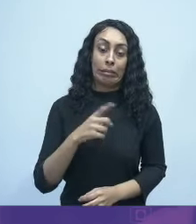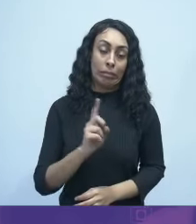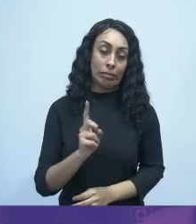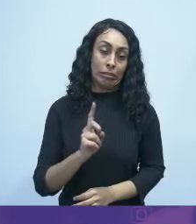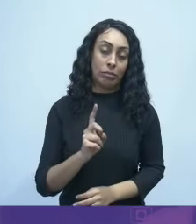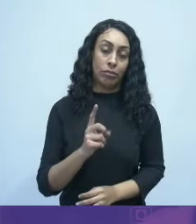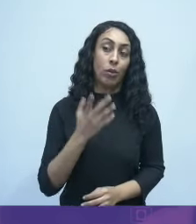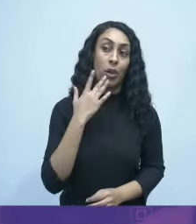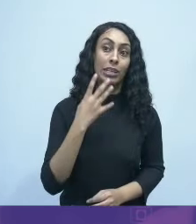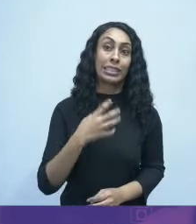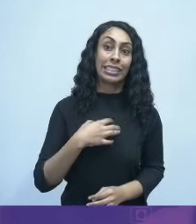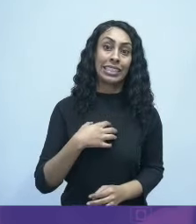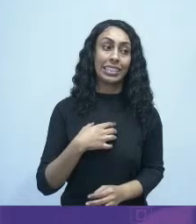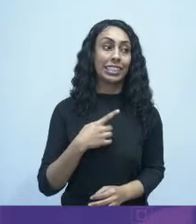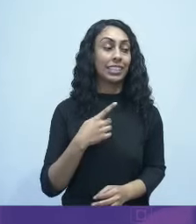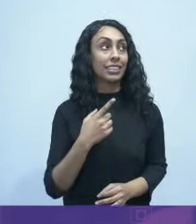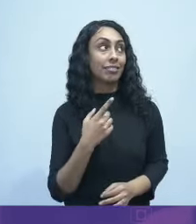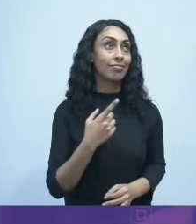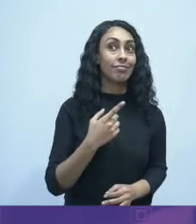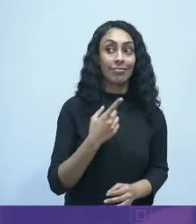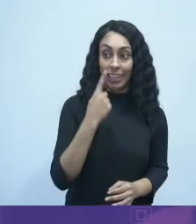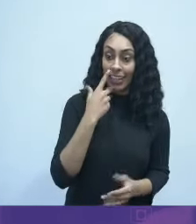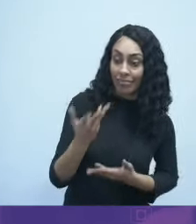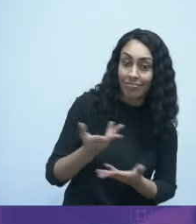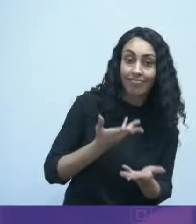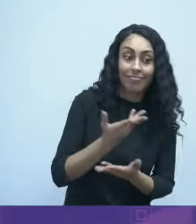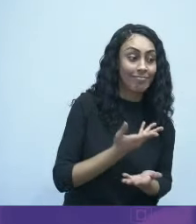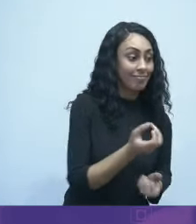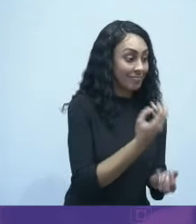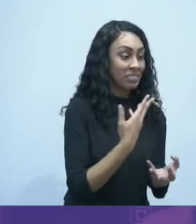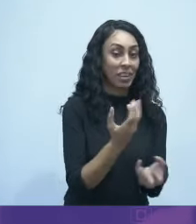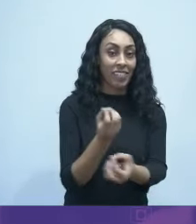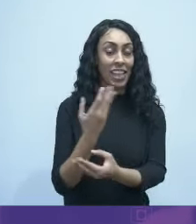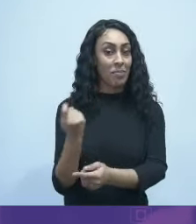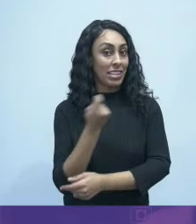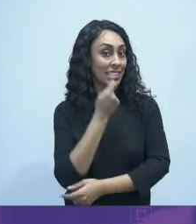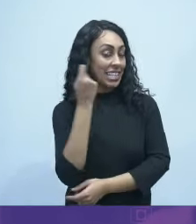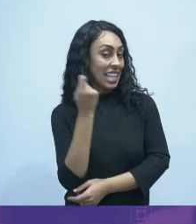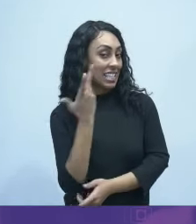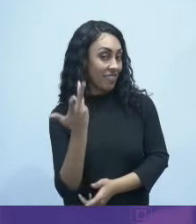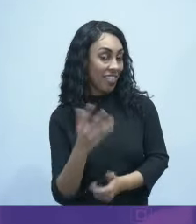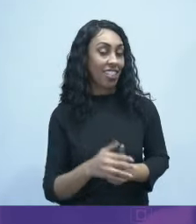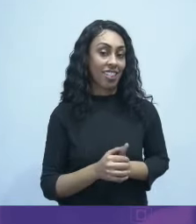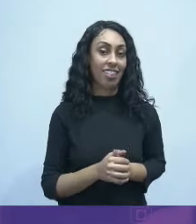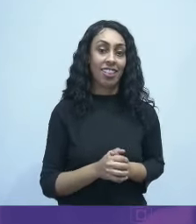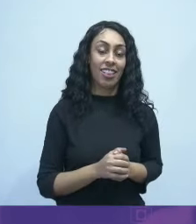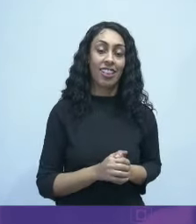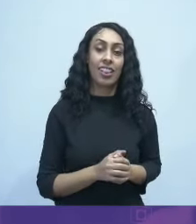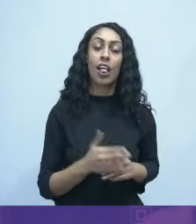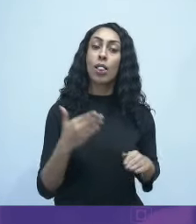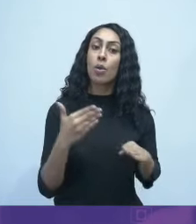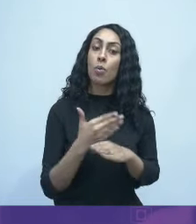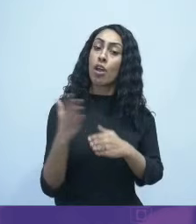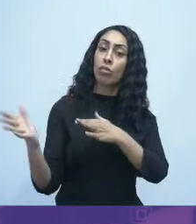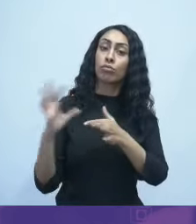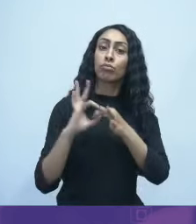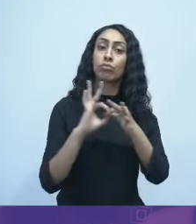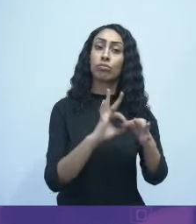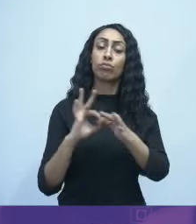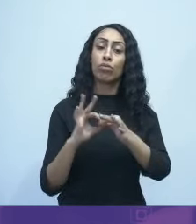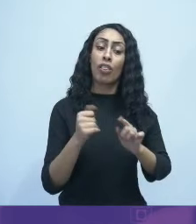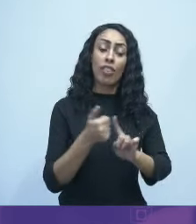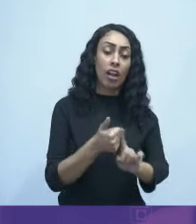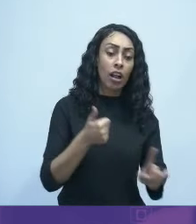and because when you do that you have really successful outcomes of those sort of conversations. And also through the work that we've done, all our company has